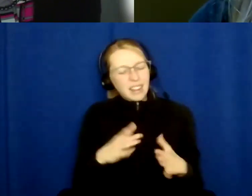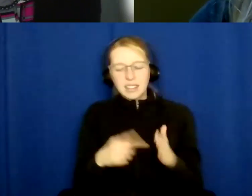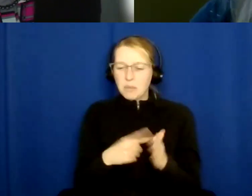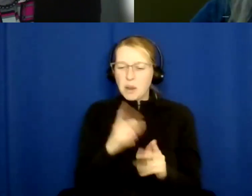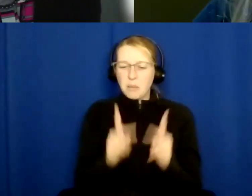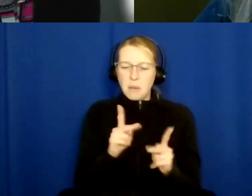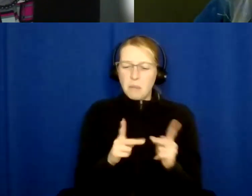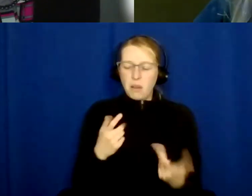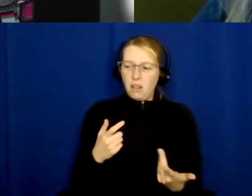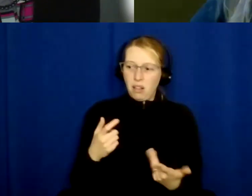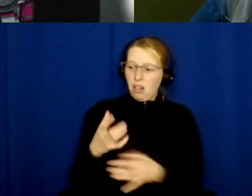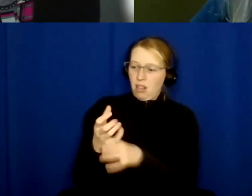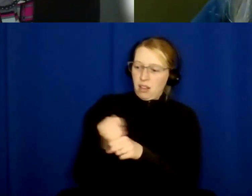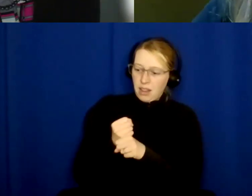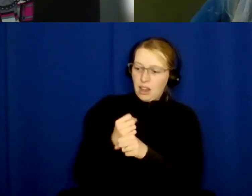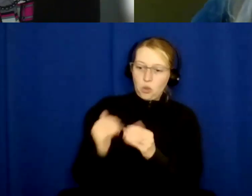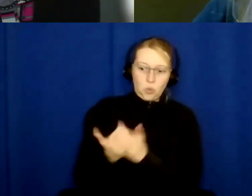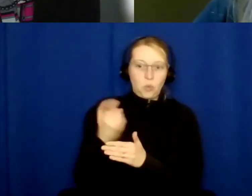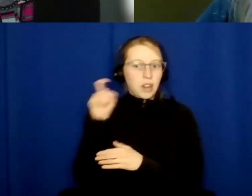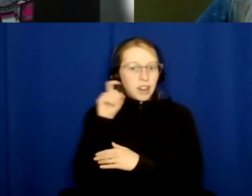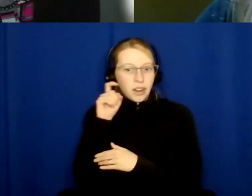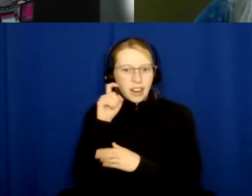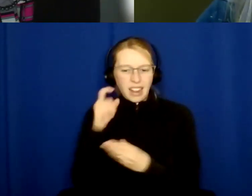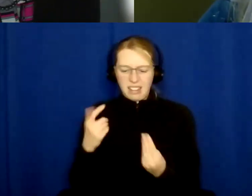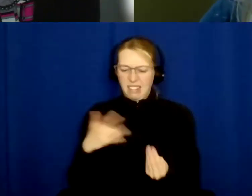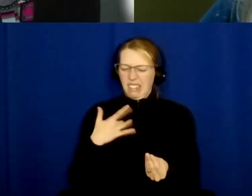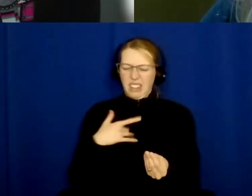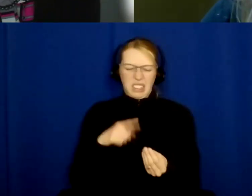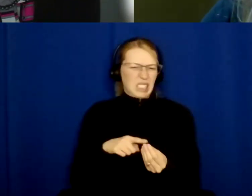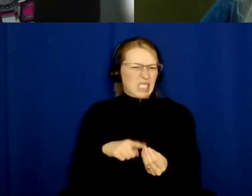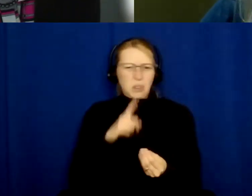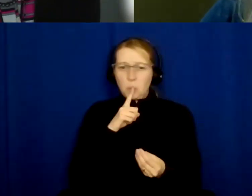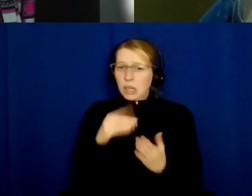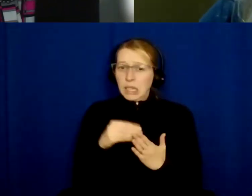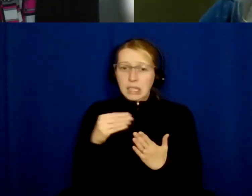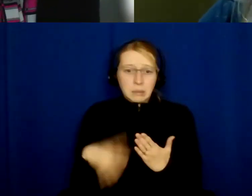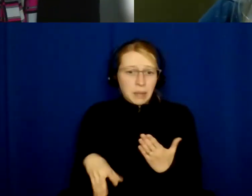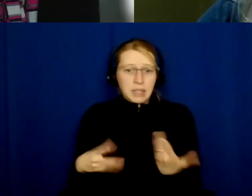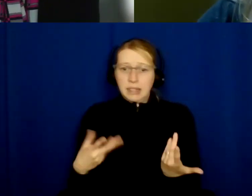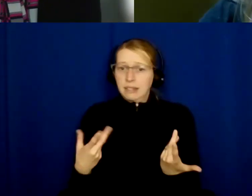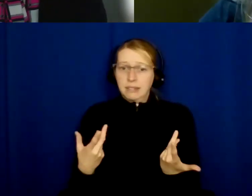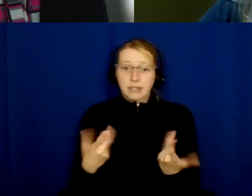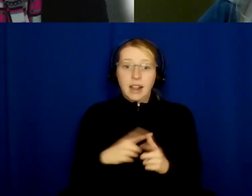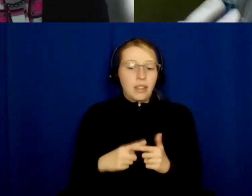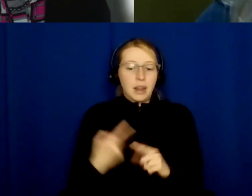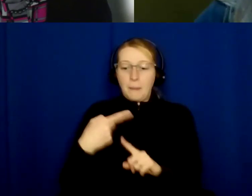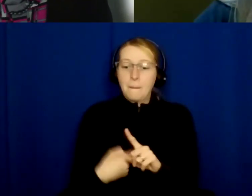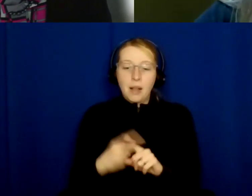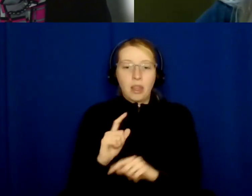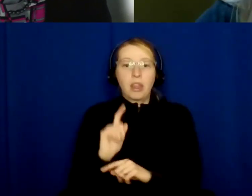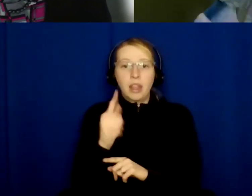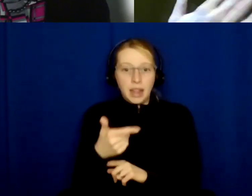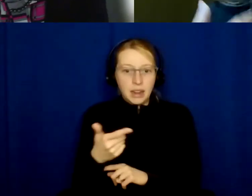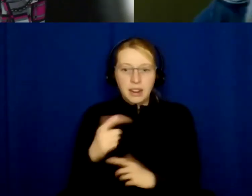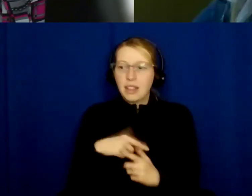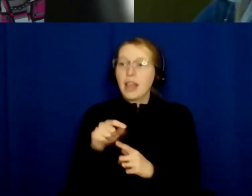and then a month later they return them because they didn't have that support to kind of. They're not like